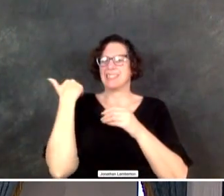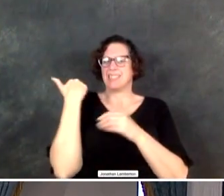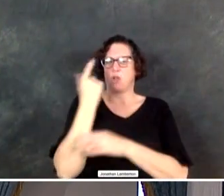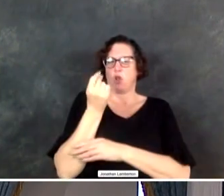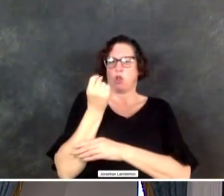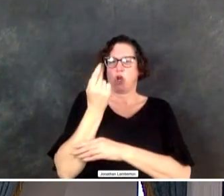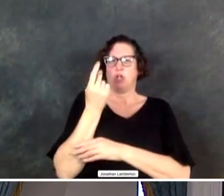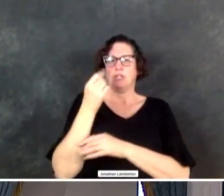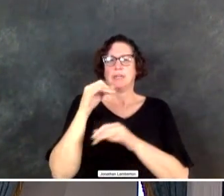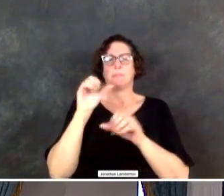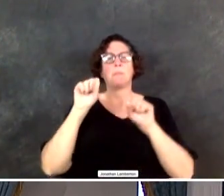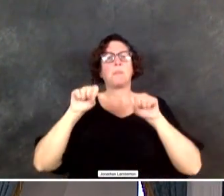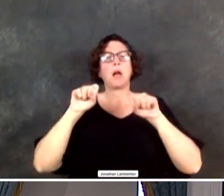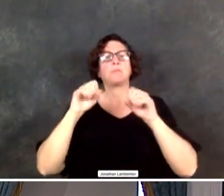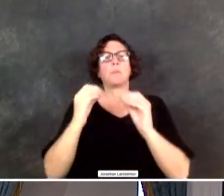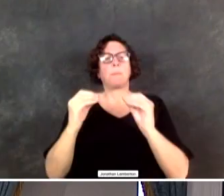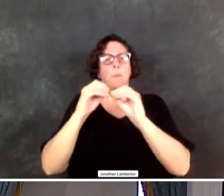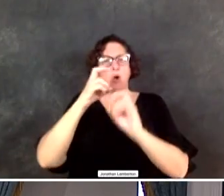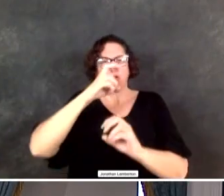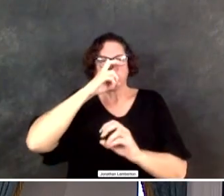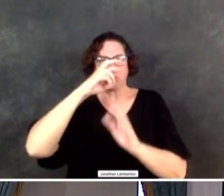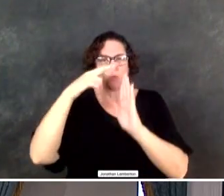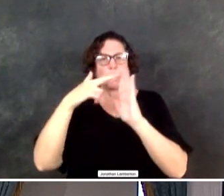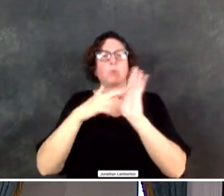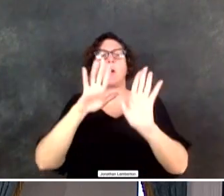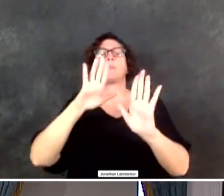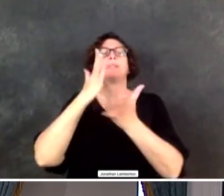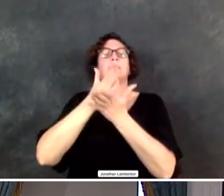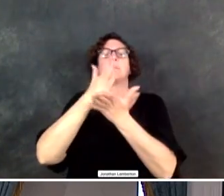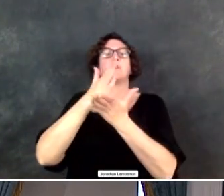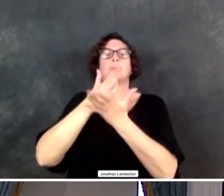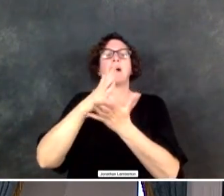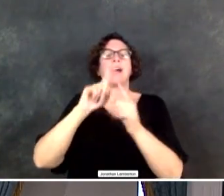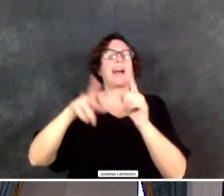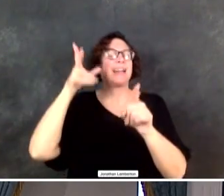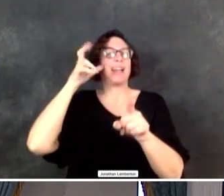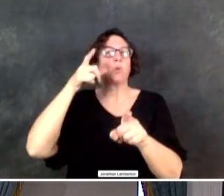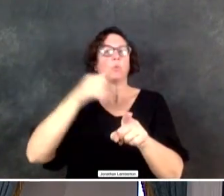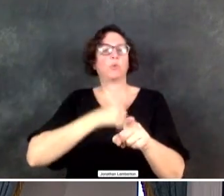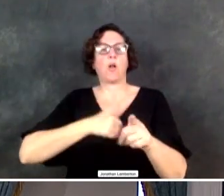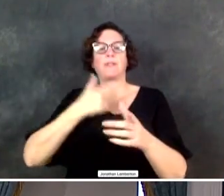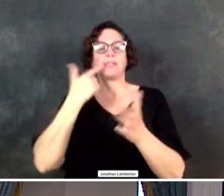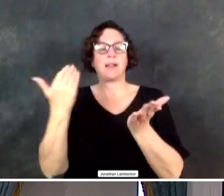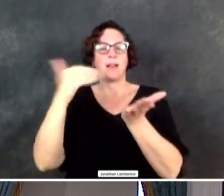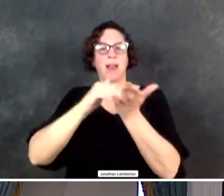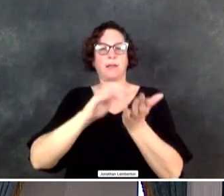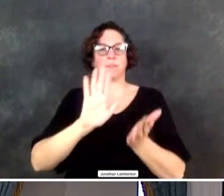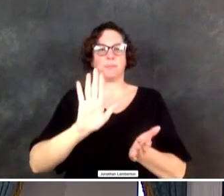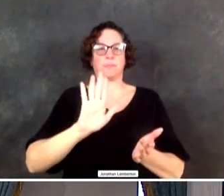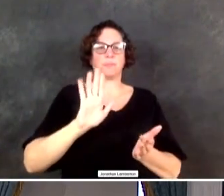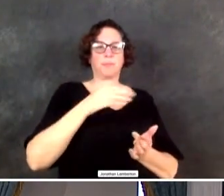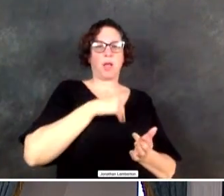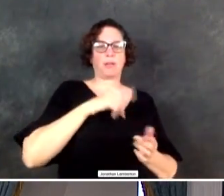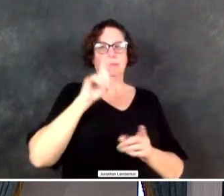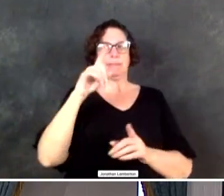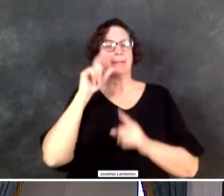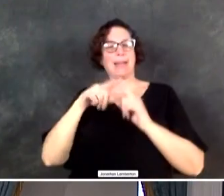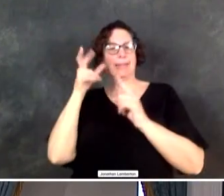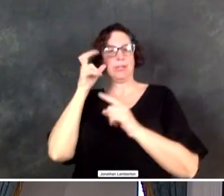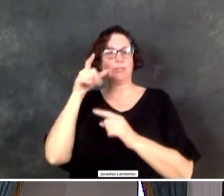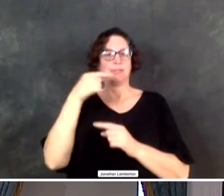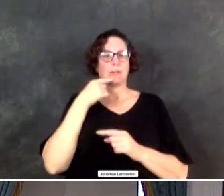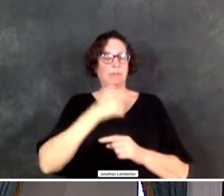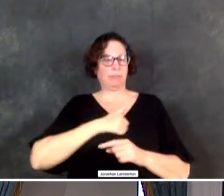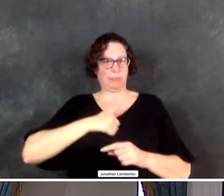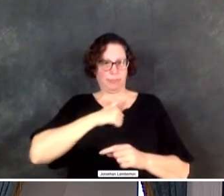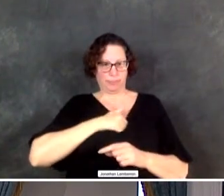Wait, Matt, I'm sorry. I couldn't hear your beginning, Matt. Start again. I'm sorry about that. I'll say it a little slower and louder. You said on Thursday